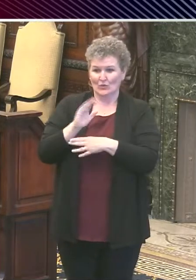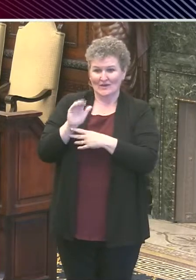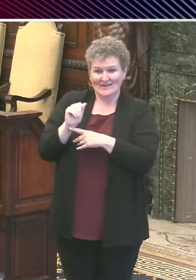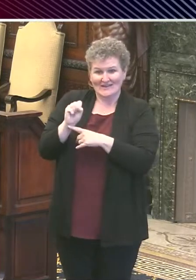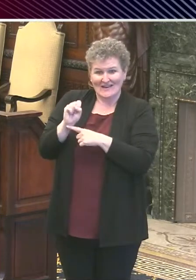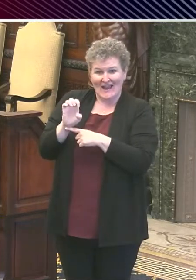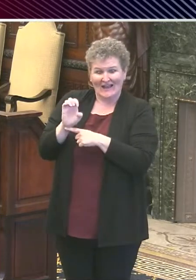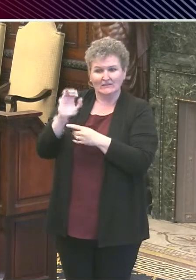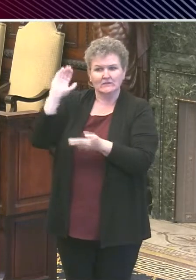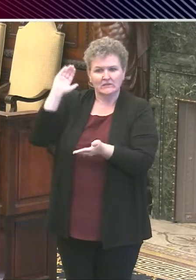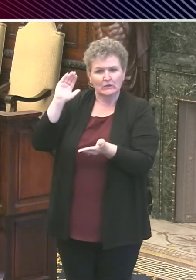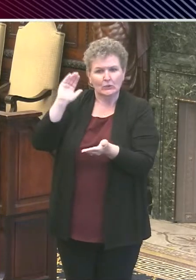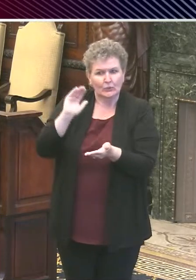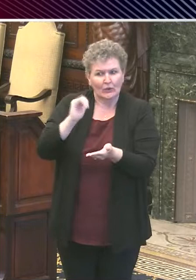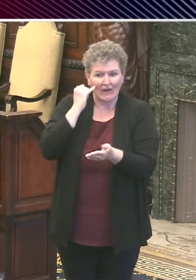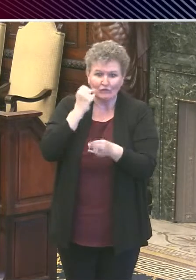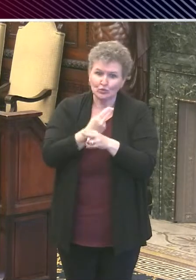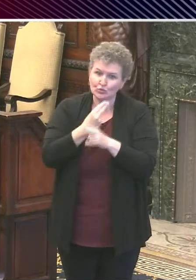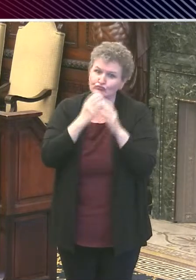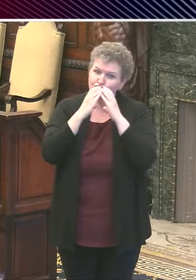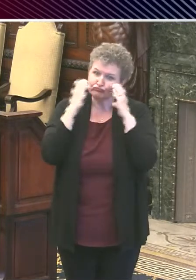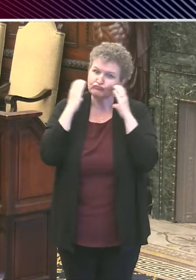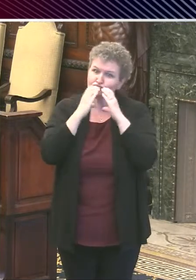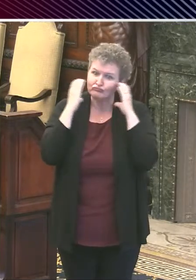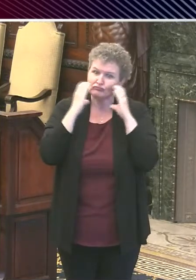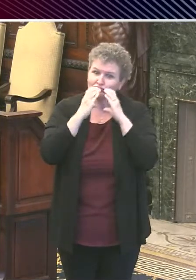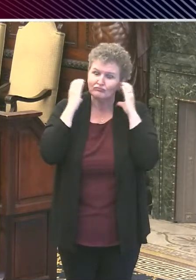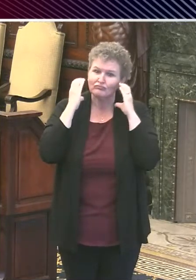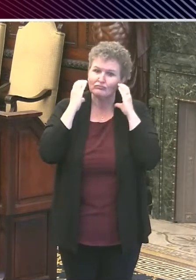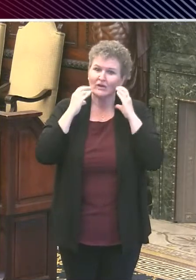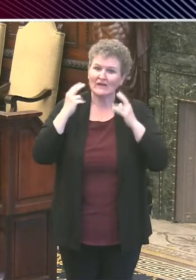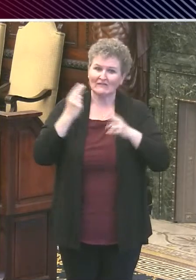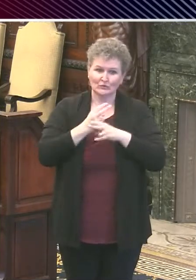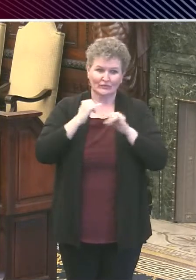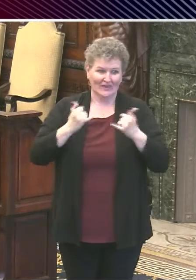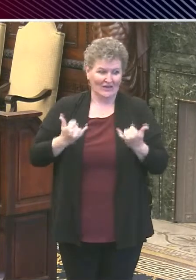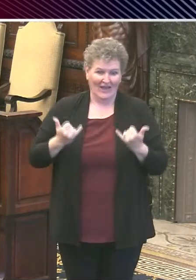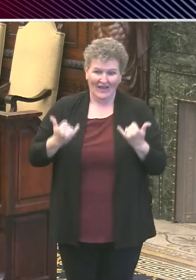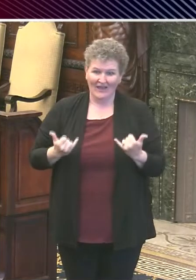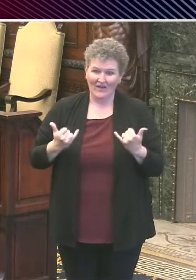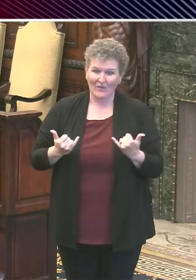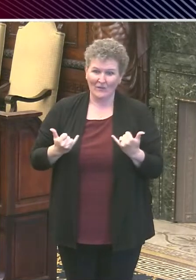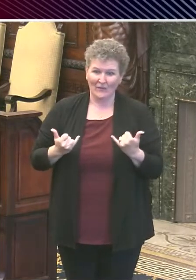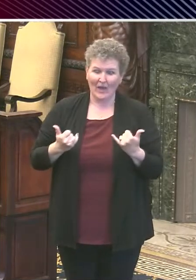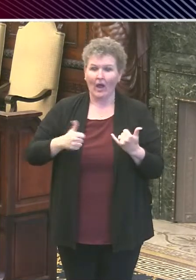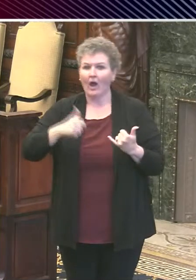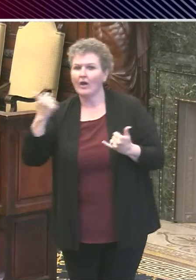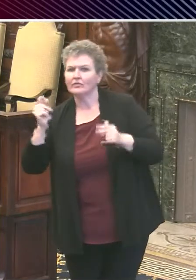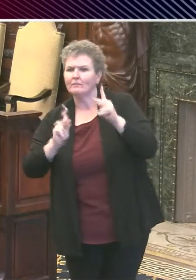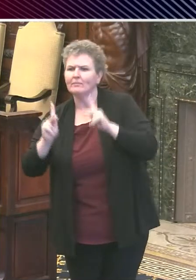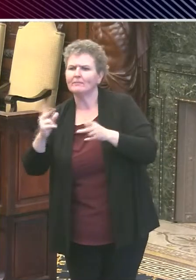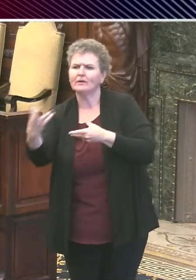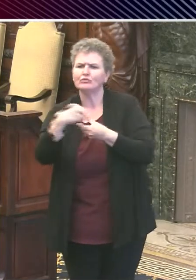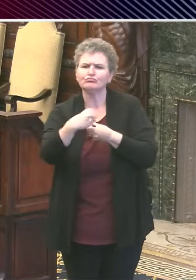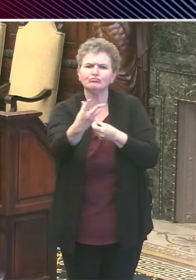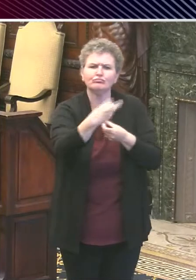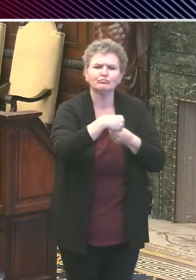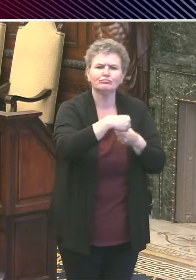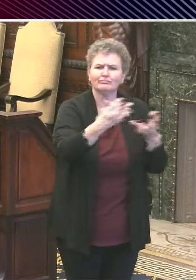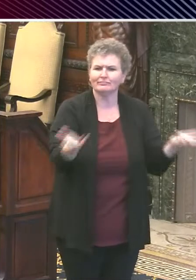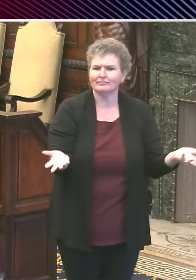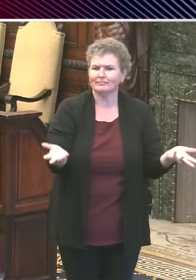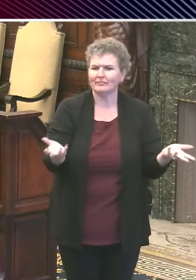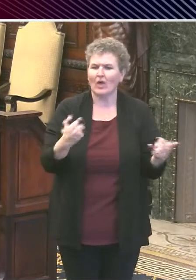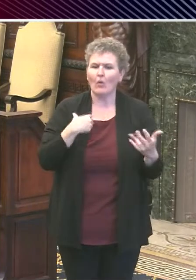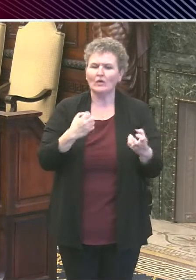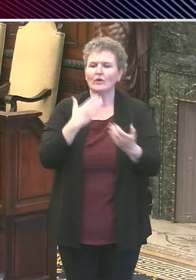a mask is more important than ever right now and inspiring them to do their part. I want to thank Dr. Farley and his hardworking staff at the